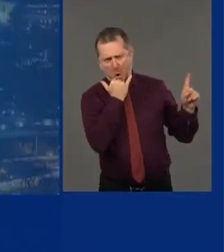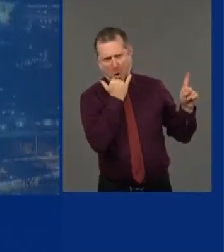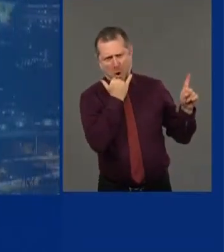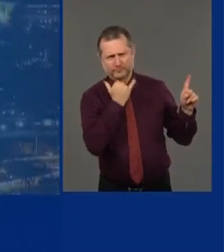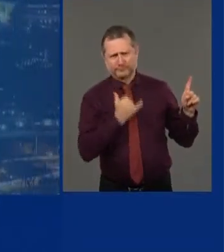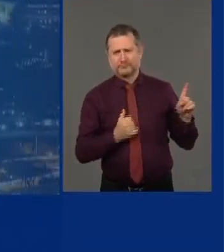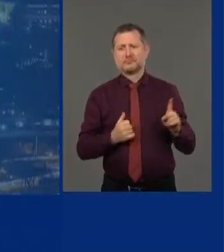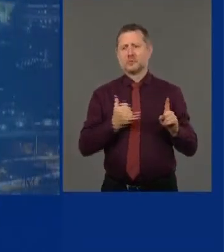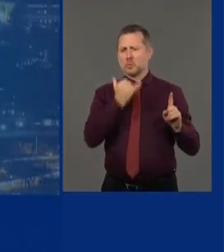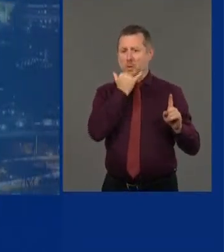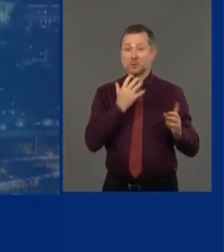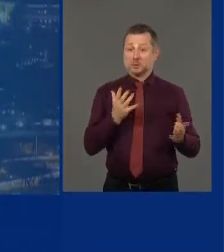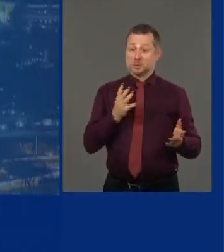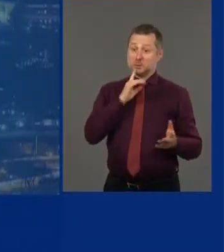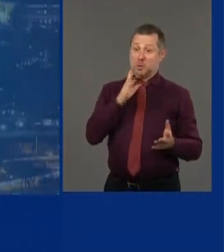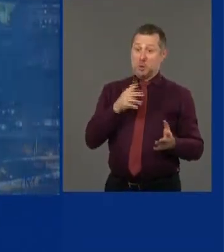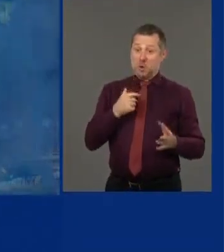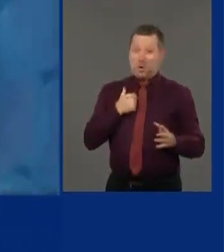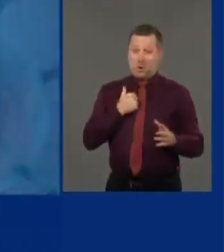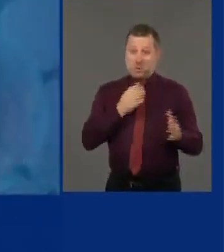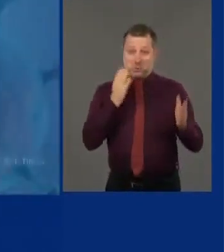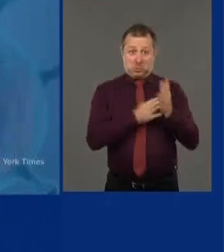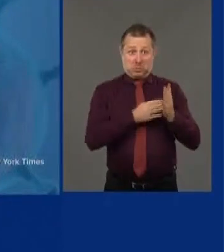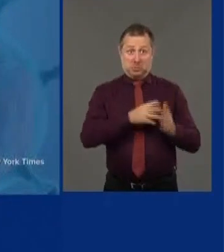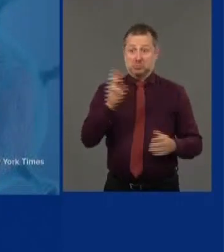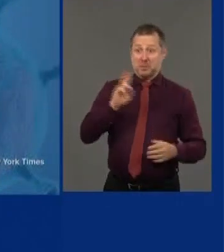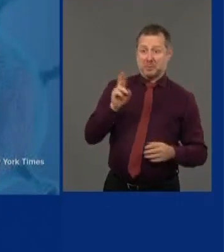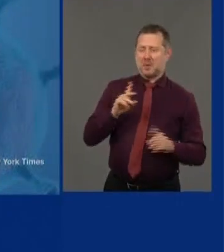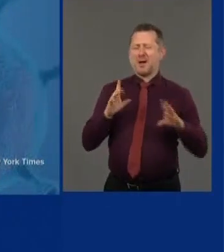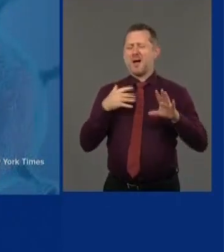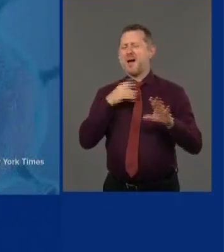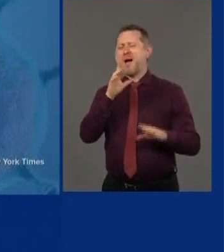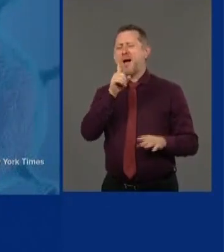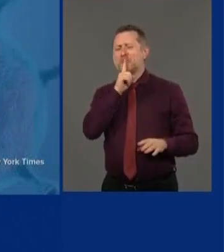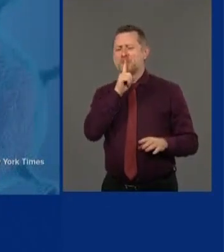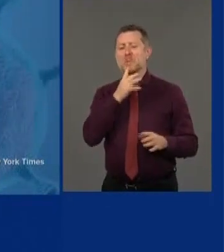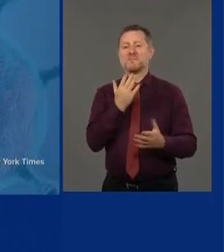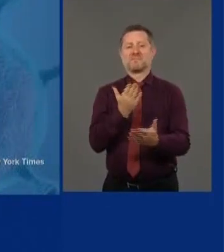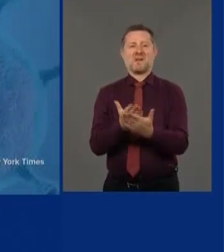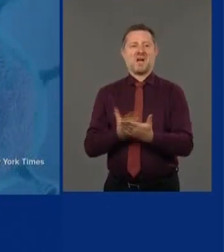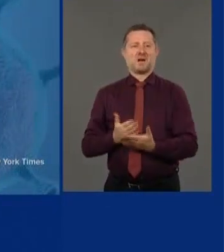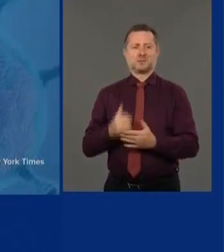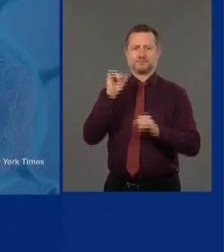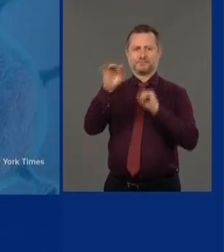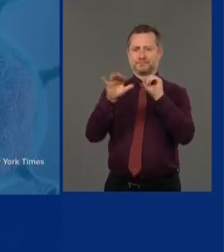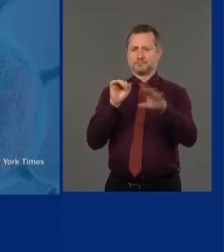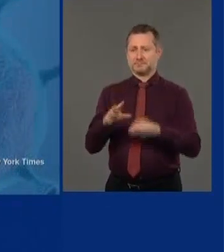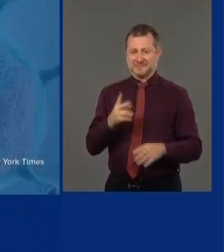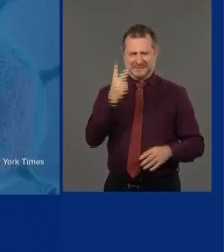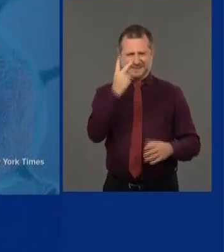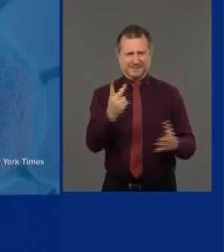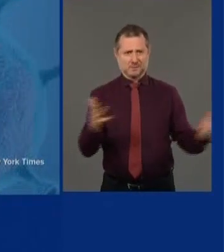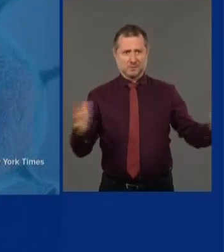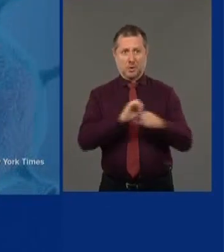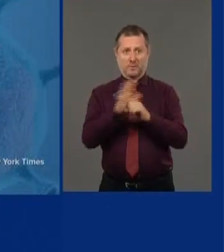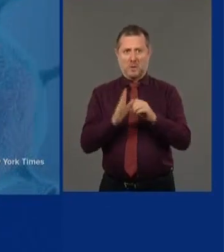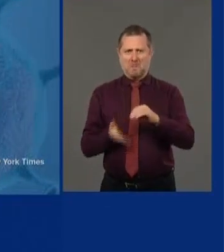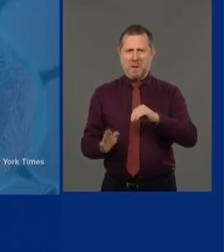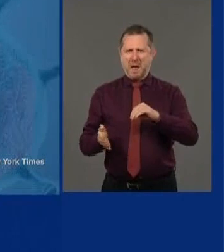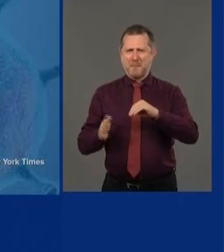That's not a political statement. If you look at the facts, that's exactly what it says. You have coronavirus increasing in 32